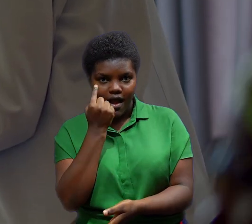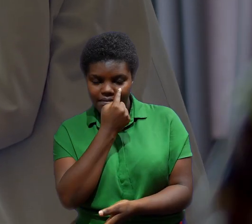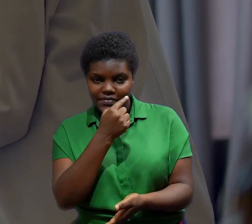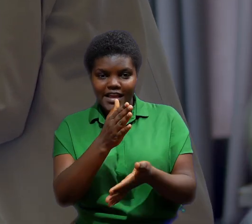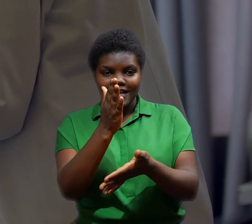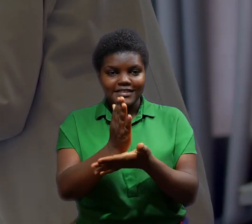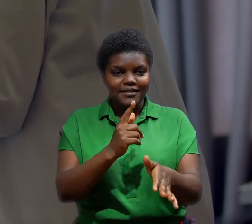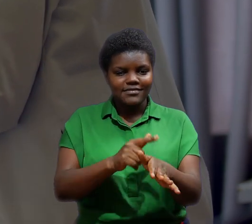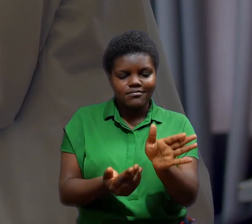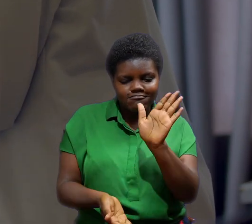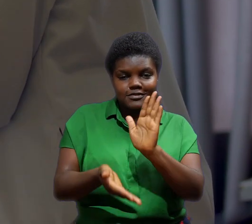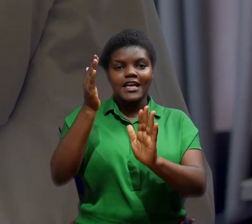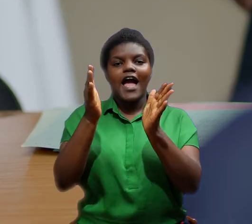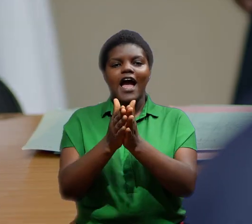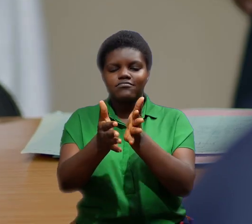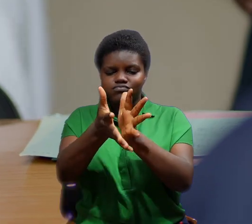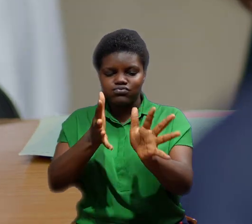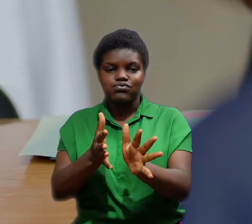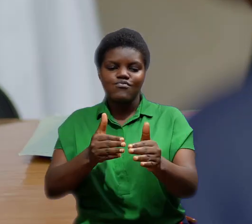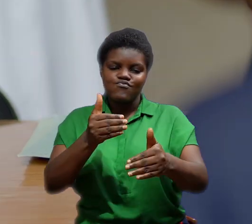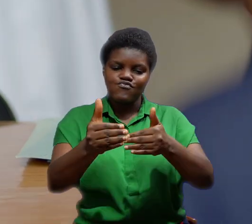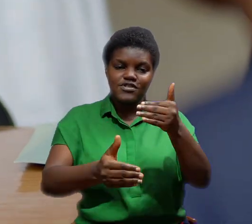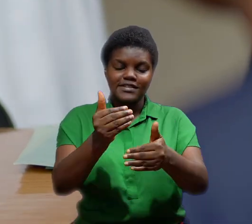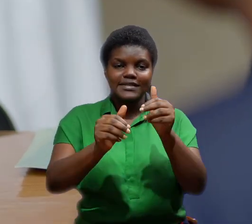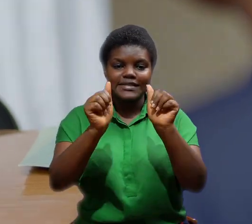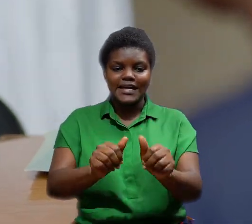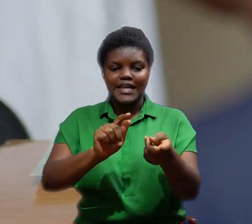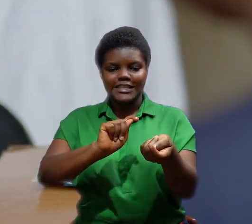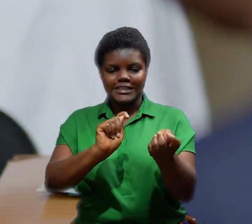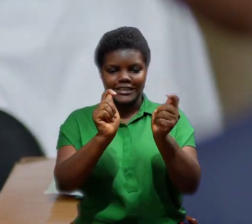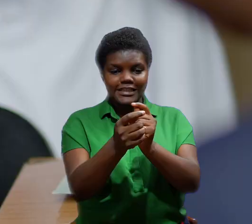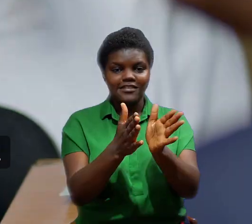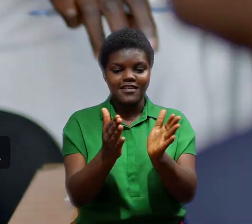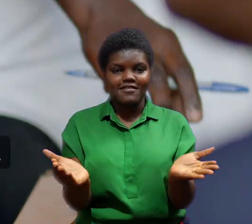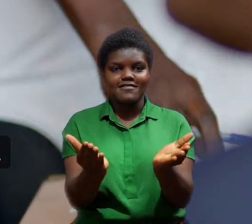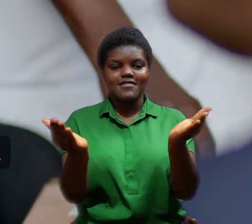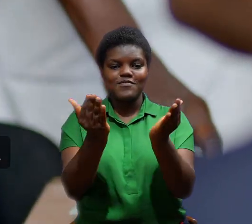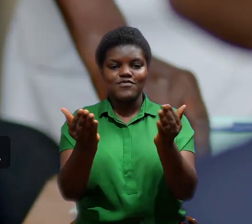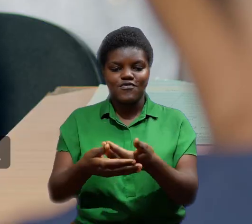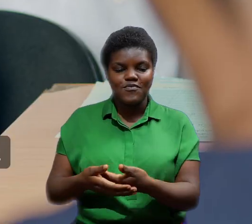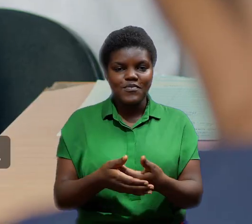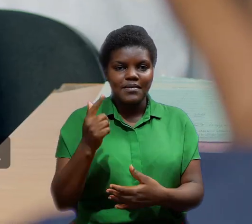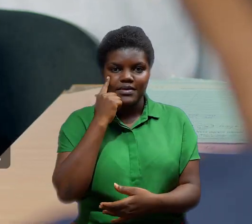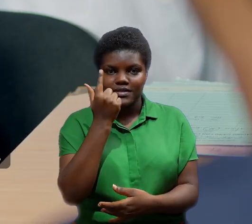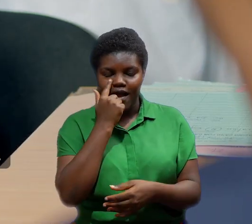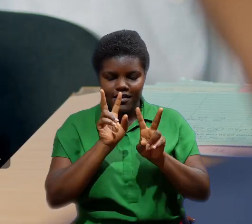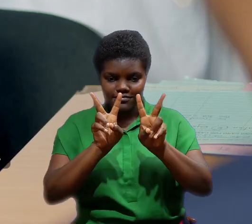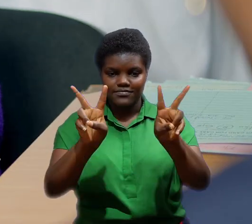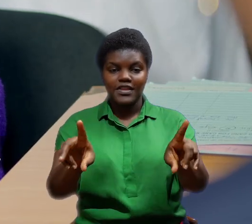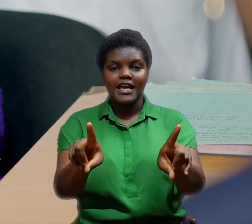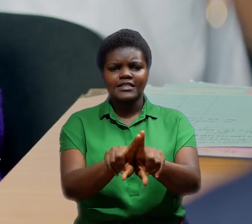alternatives. It is often a swift and effective process that can significantly improve a